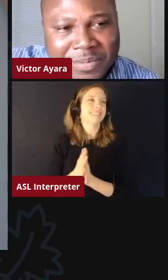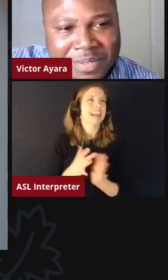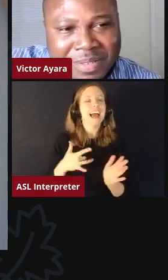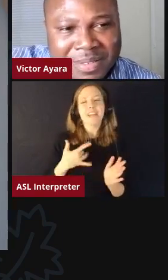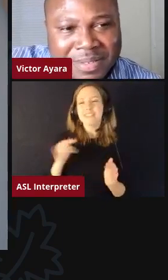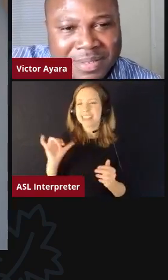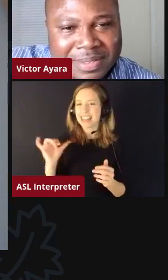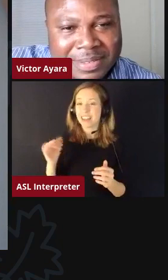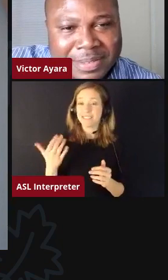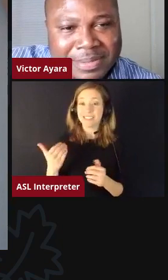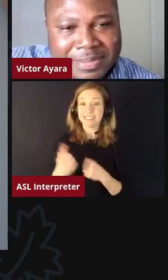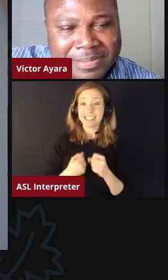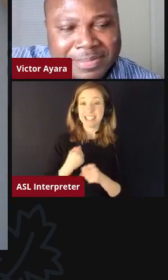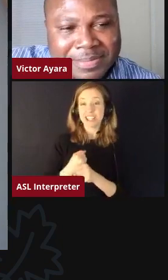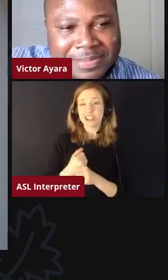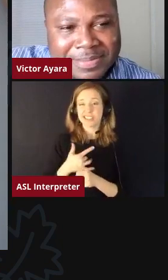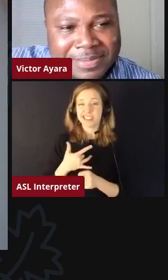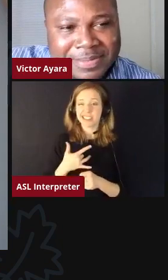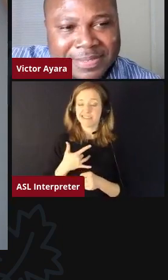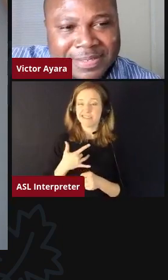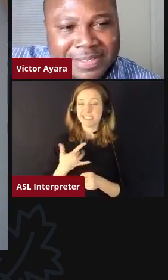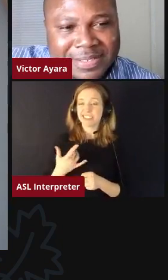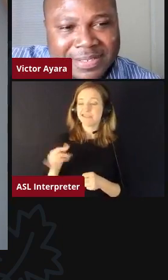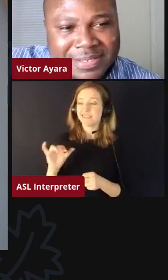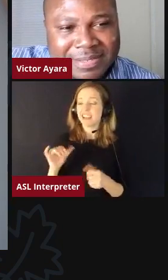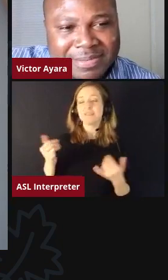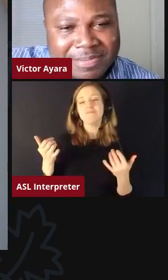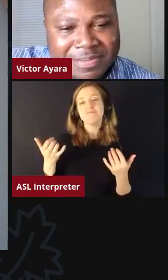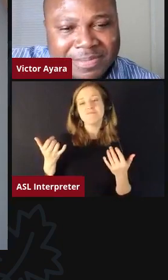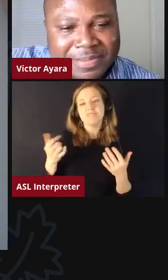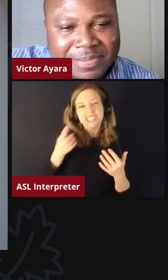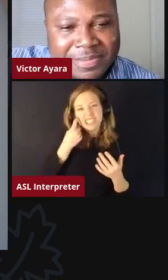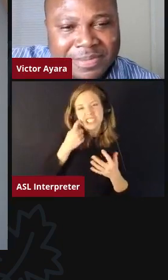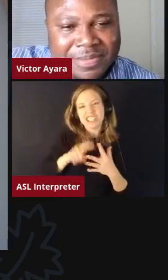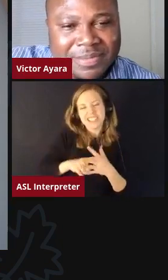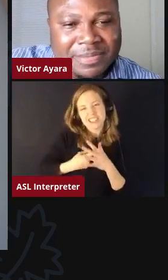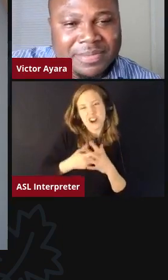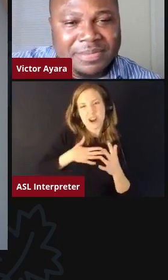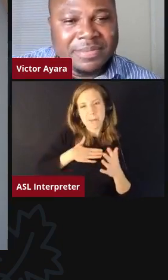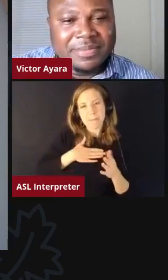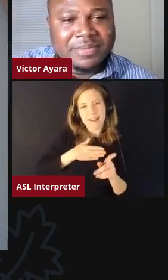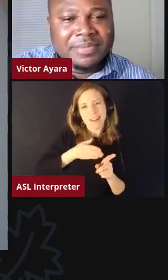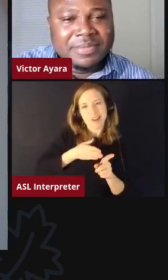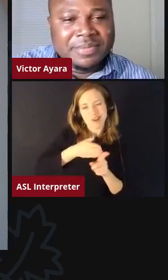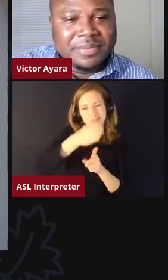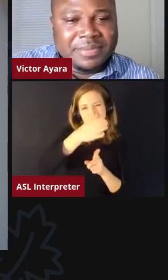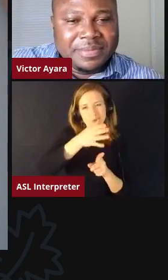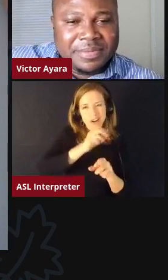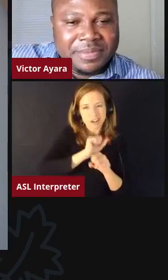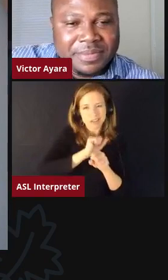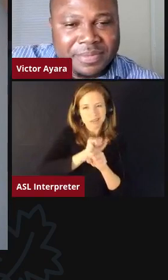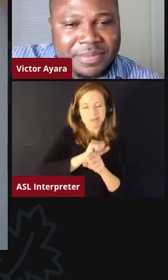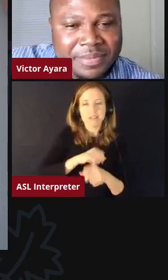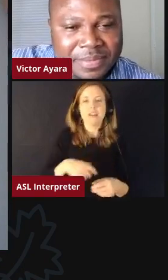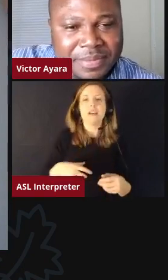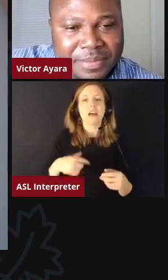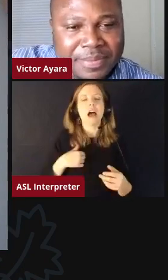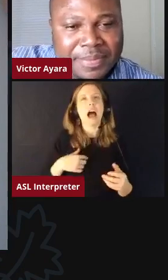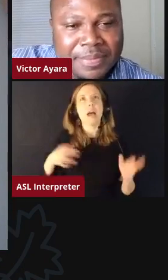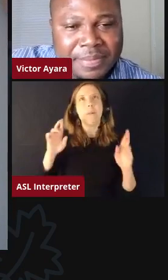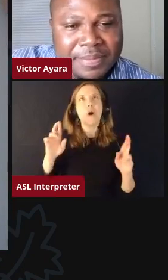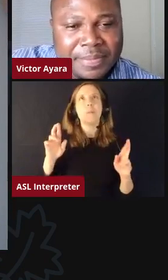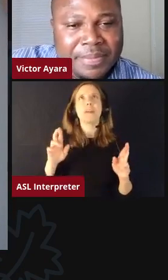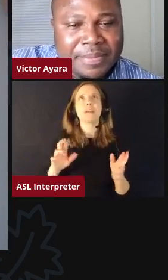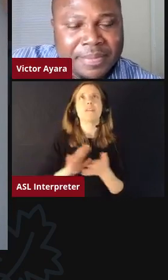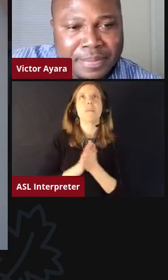what I really want to be kind of known for is being a really strong health disparities researcher that